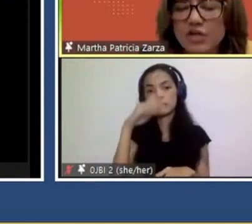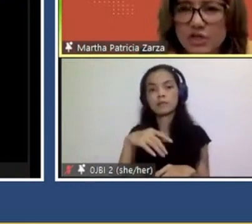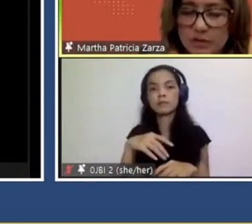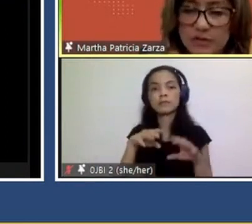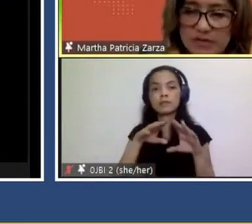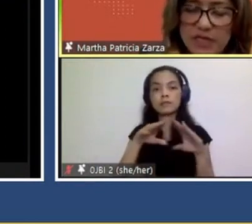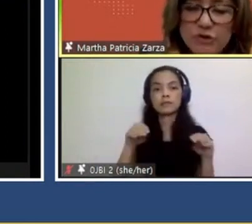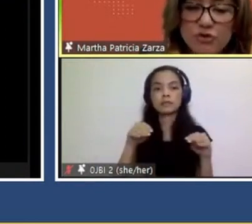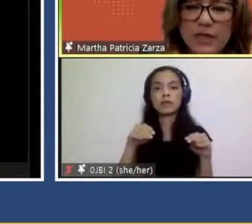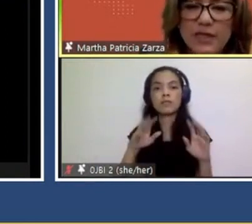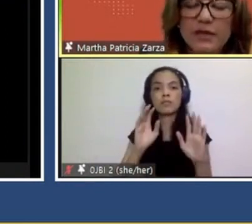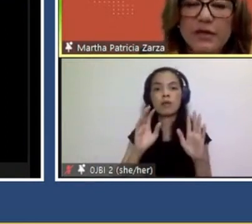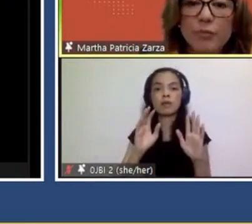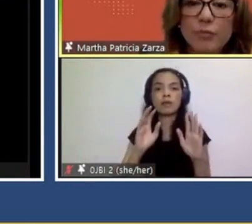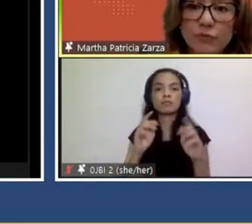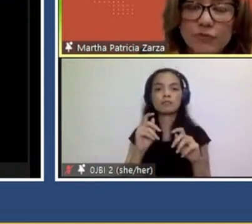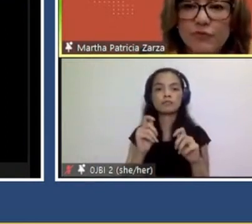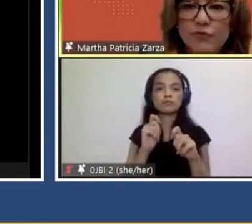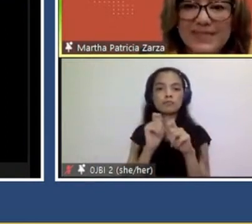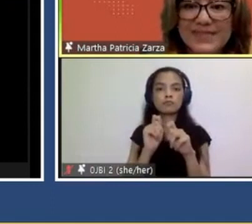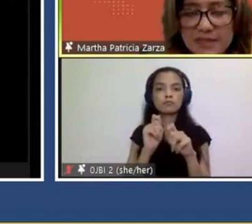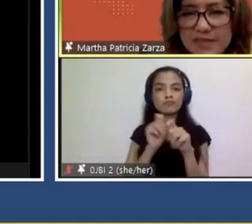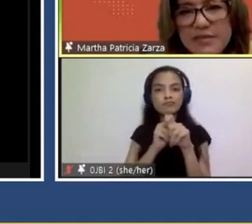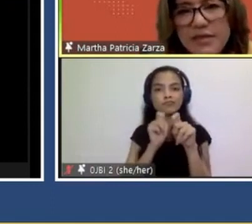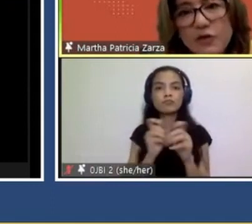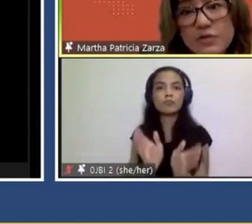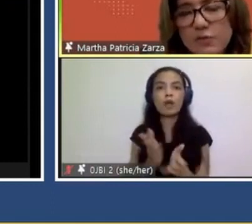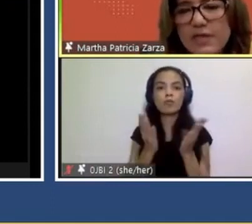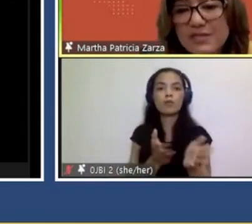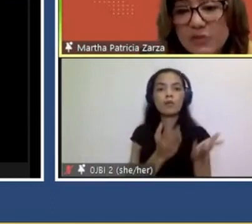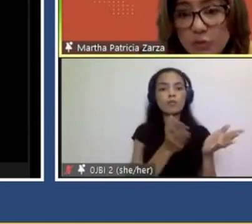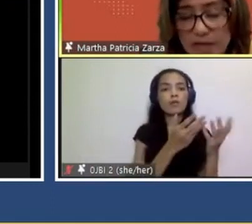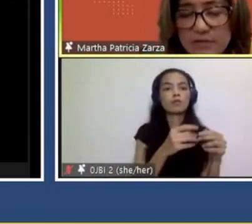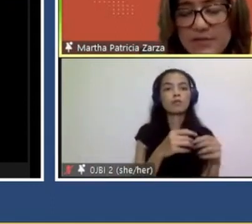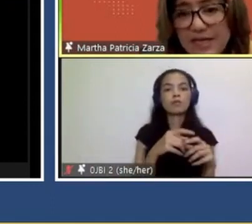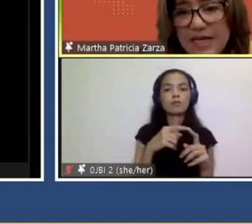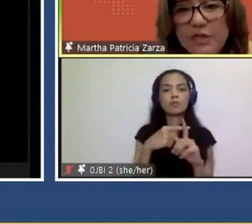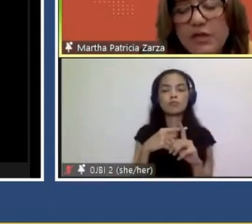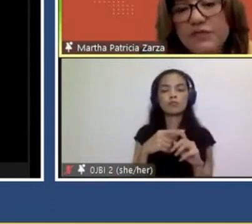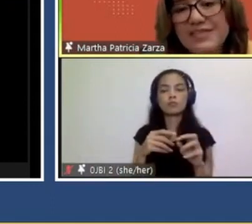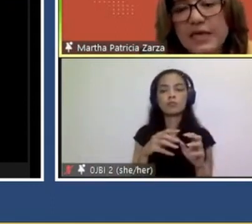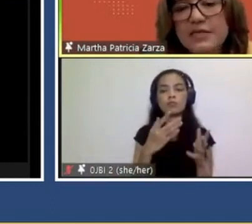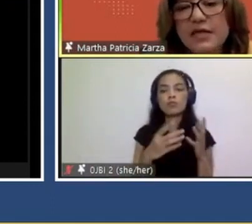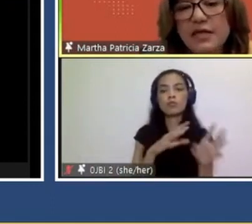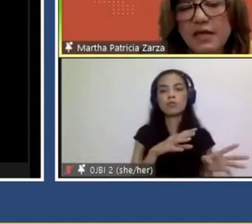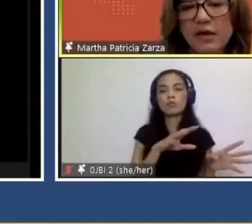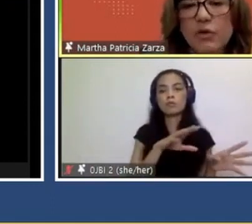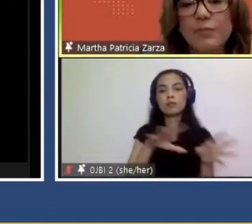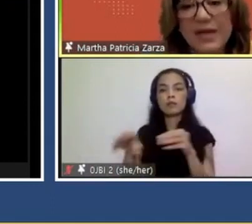in construction. They usually move to the cities. The closest one is Toluca, is the capital of the